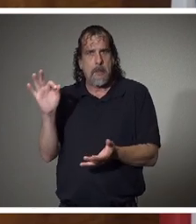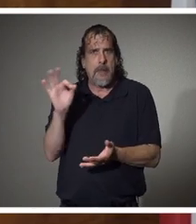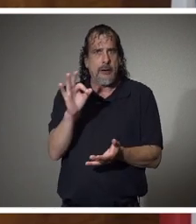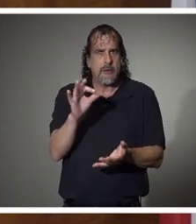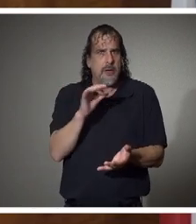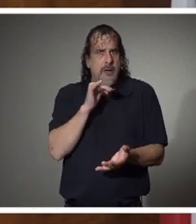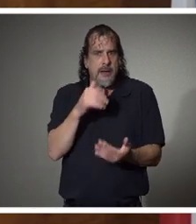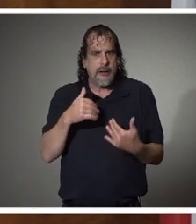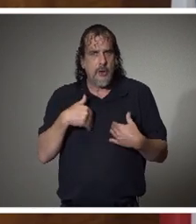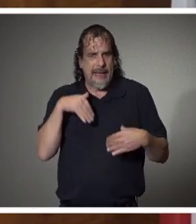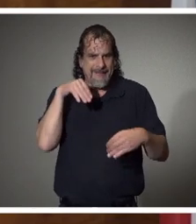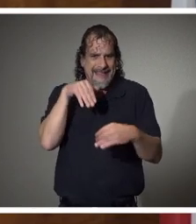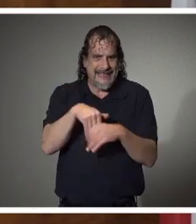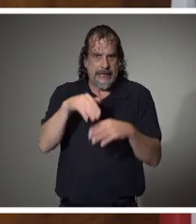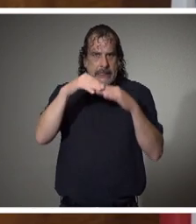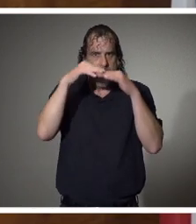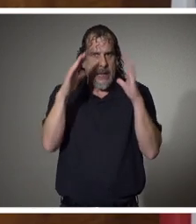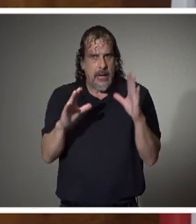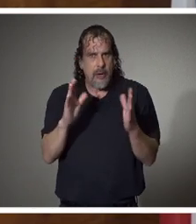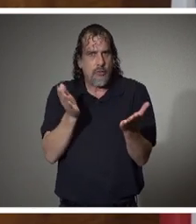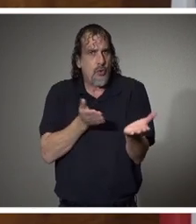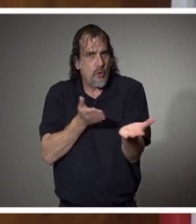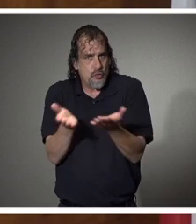not have